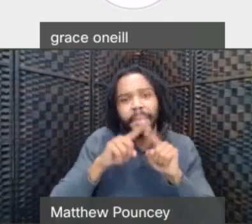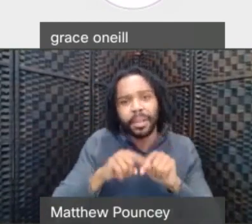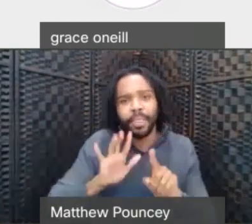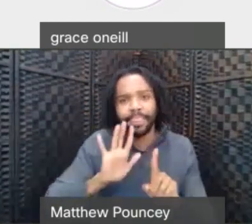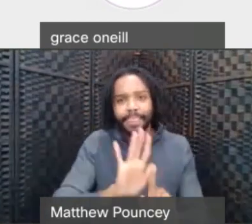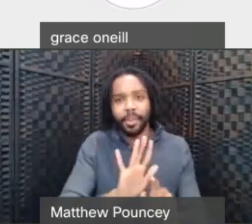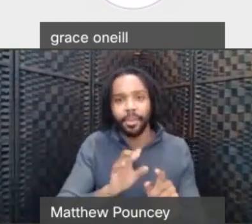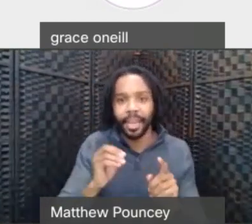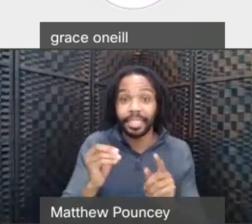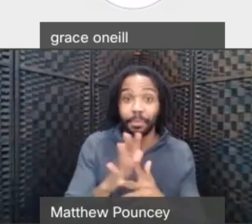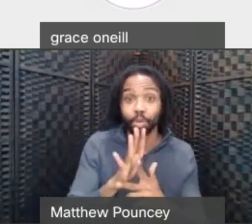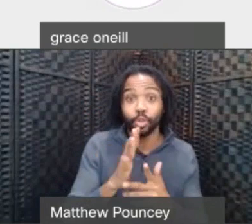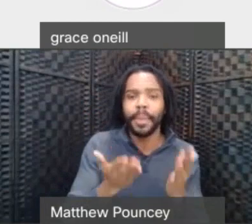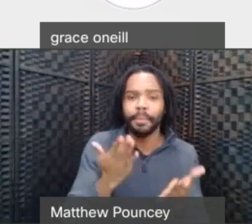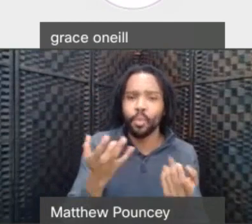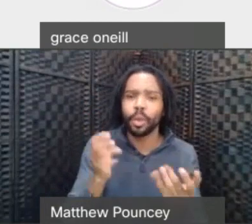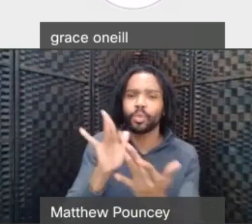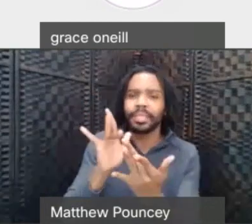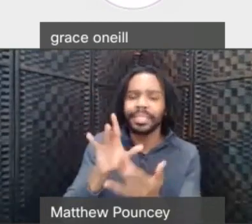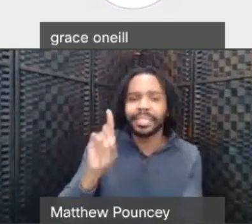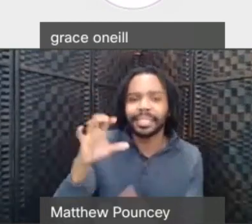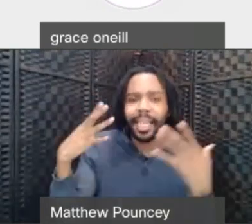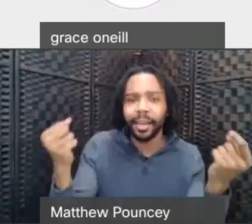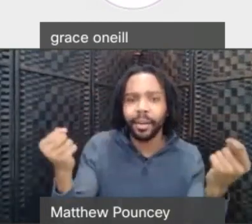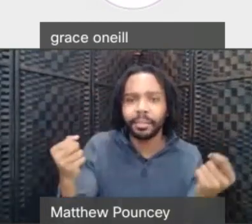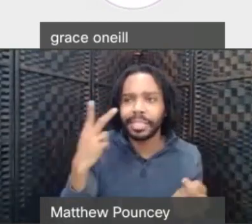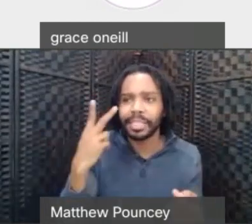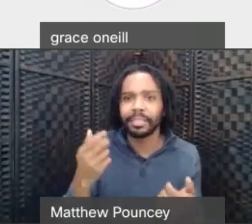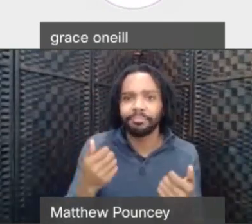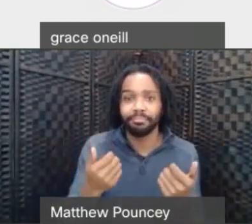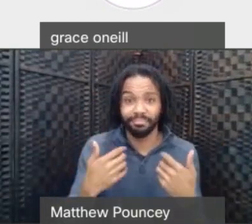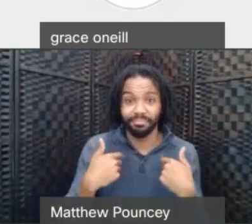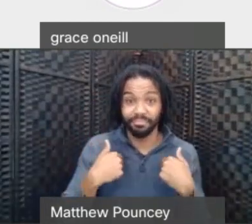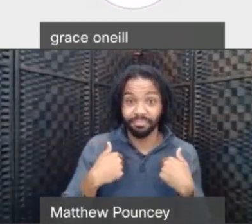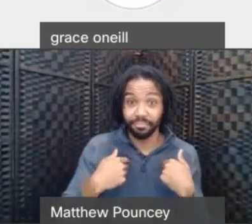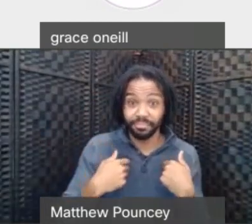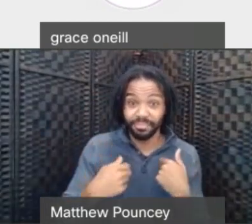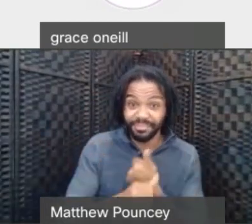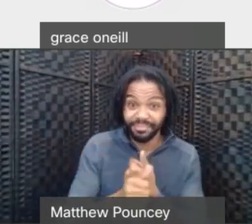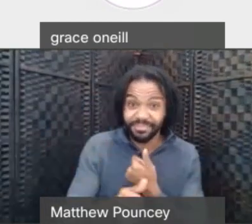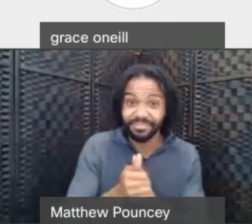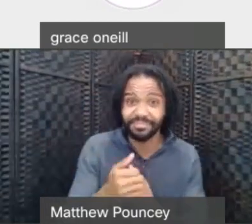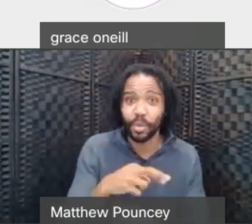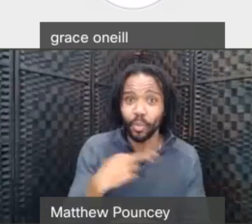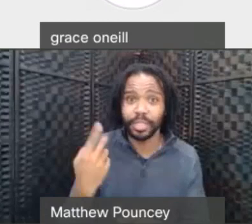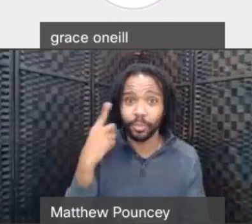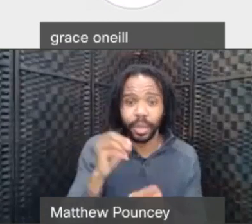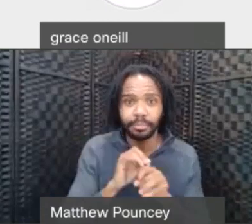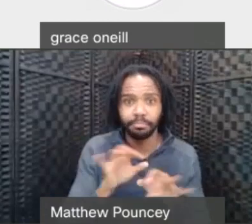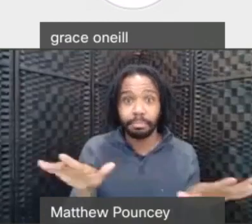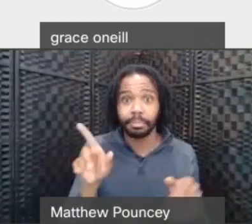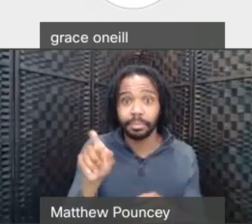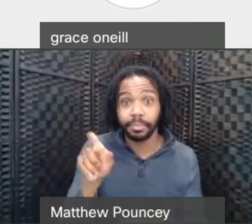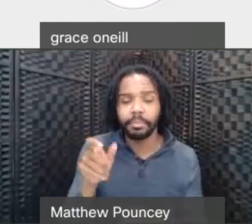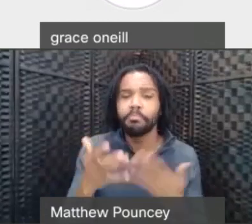might want to consult with DC Health and try to figure out the level, the risk of exposure. There may be a recommendation to test